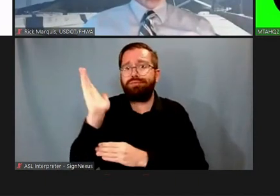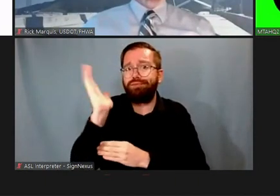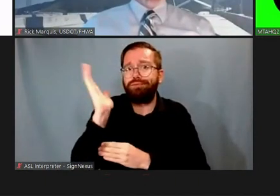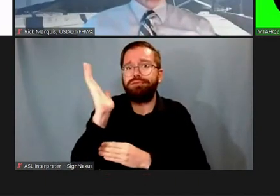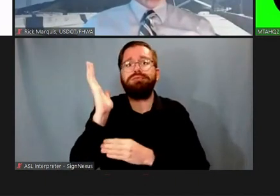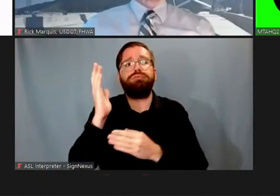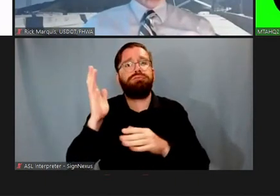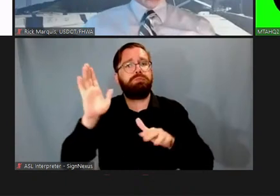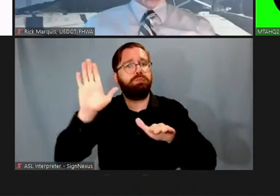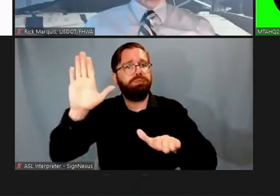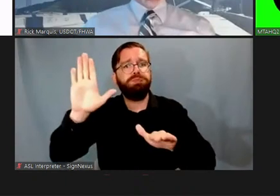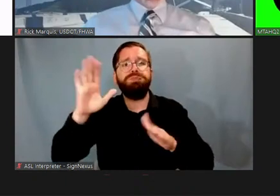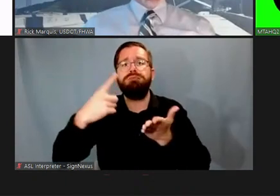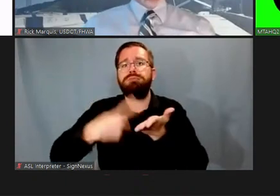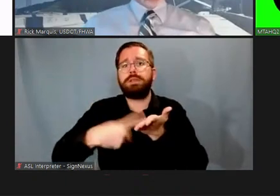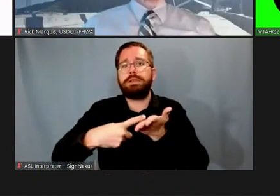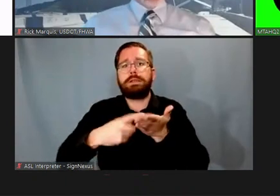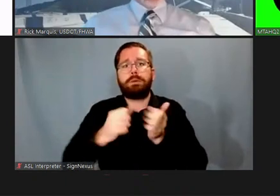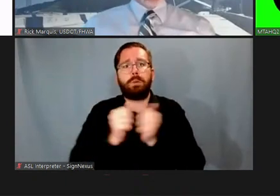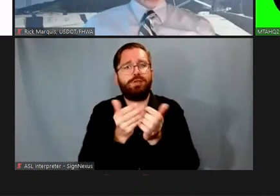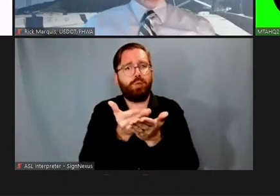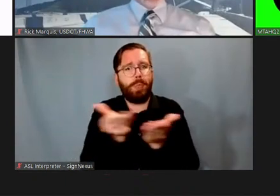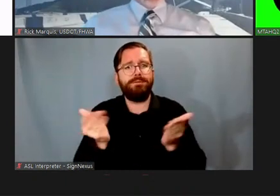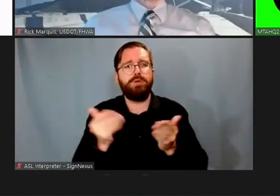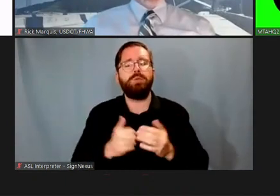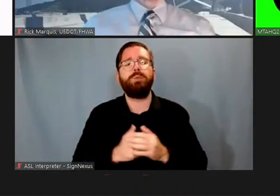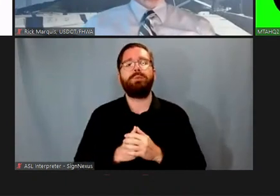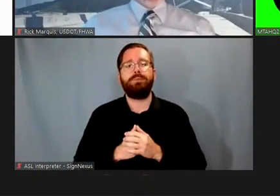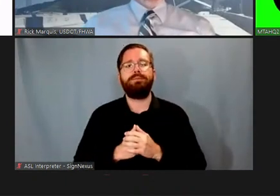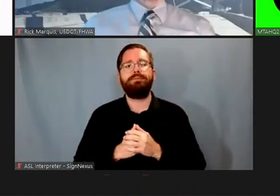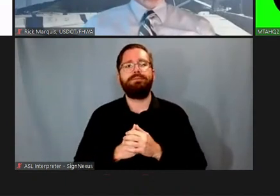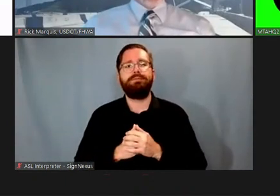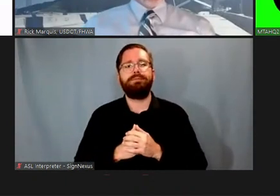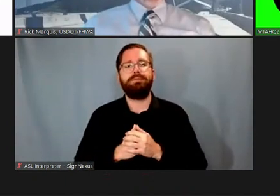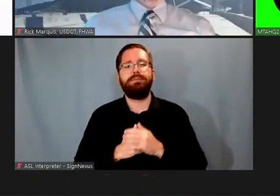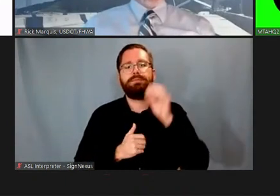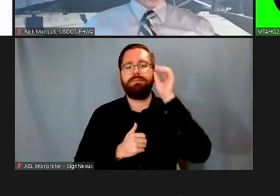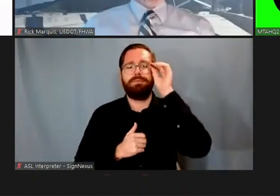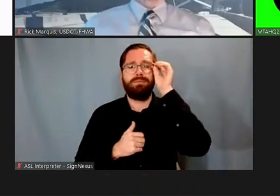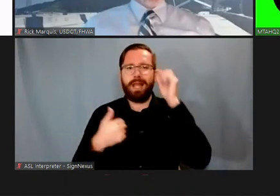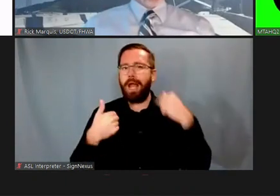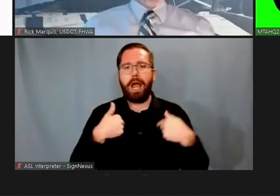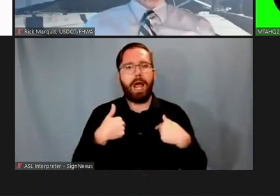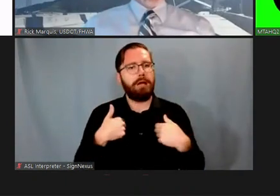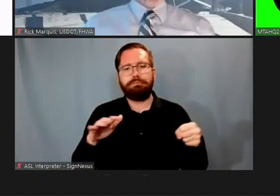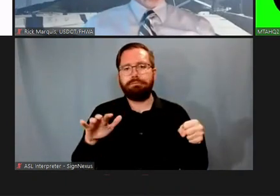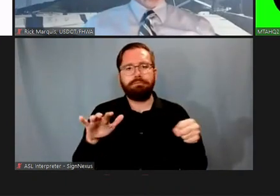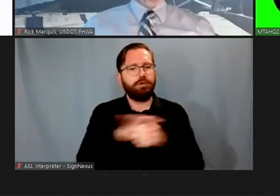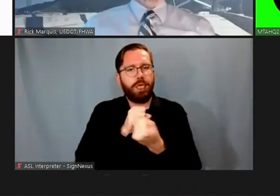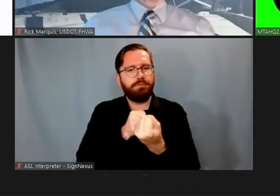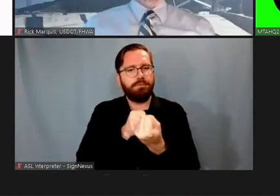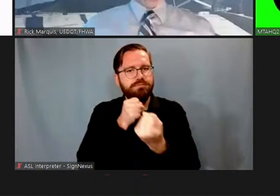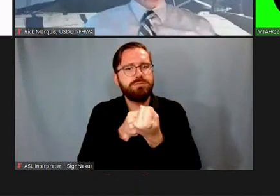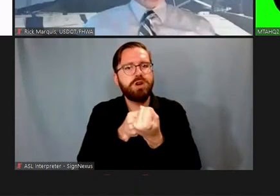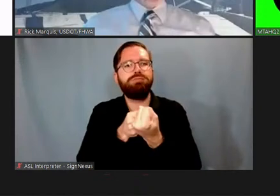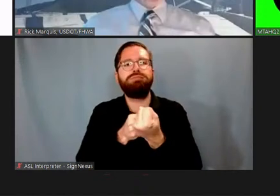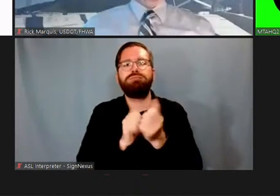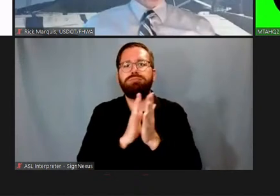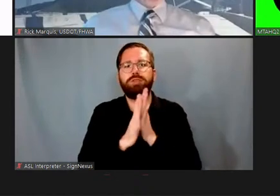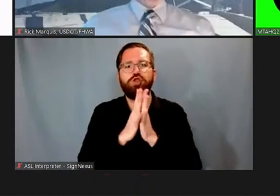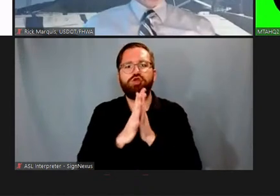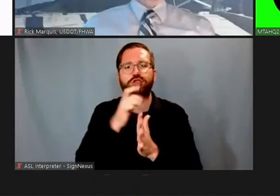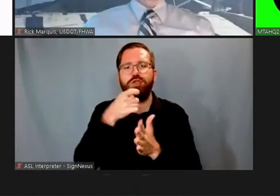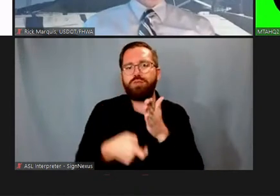um here um i am totally in support of uh congestion pricing we need to do